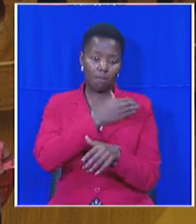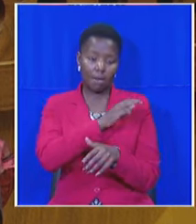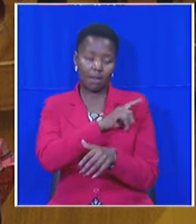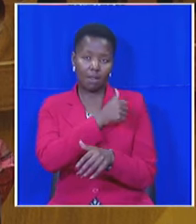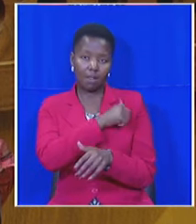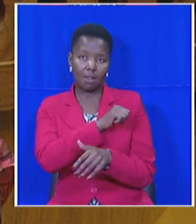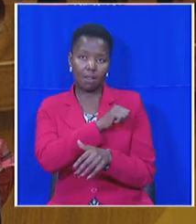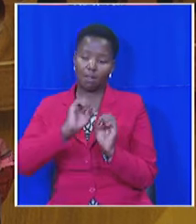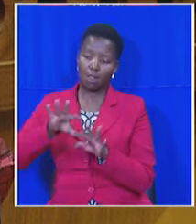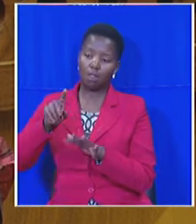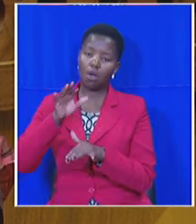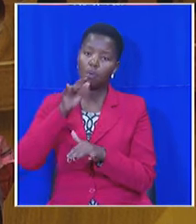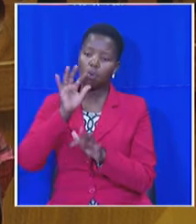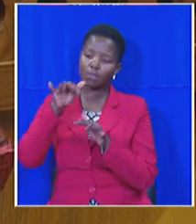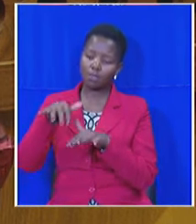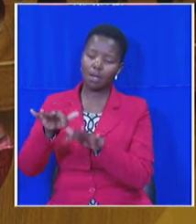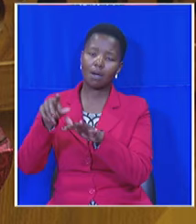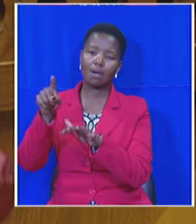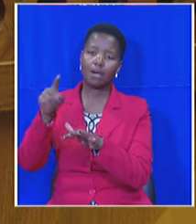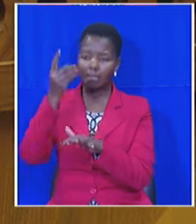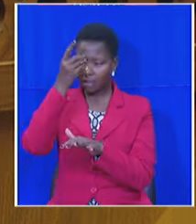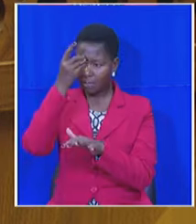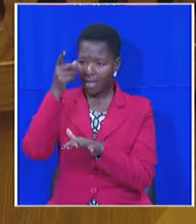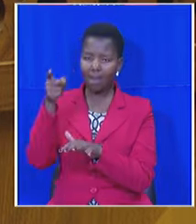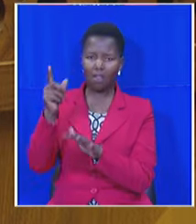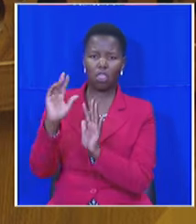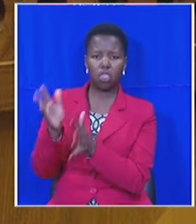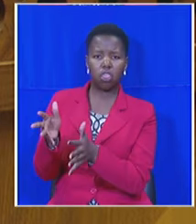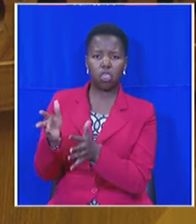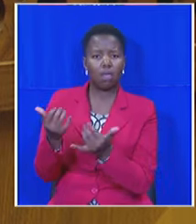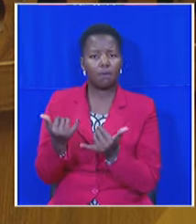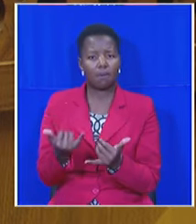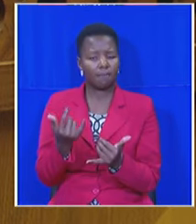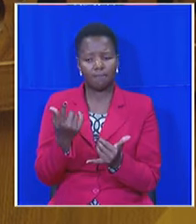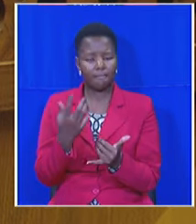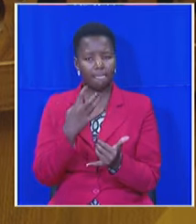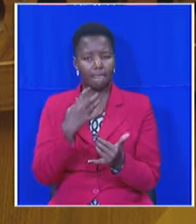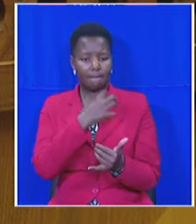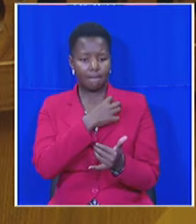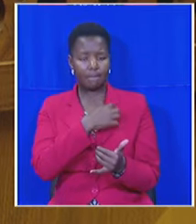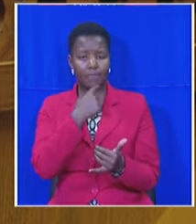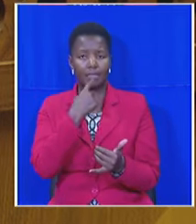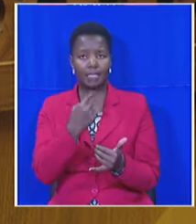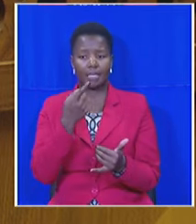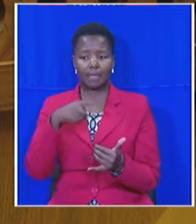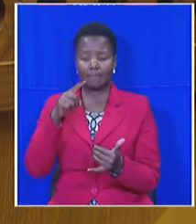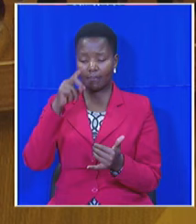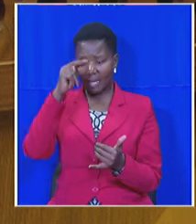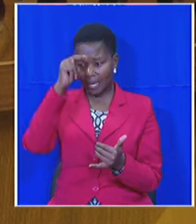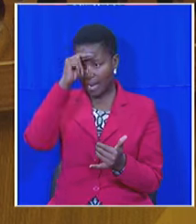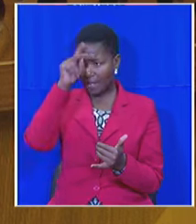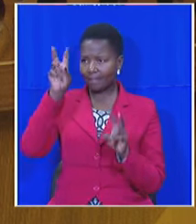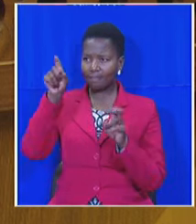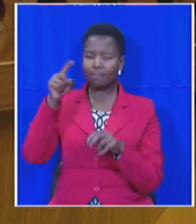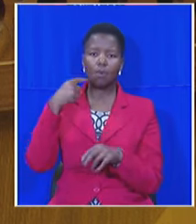on the beaches of Durban. It does not help, Minister, to call our overworked nurses white devils. The